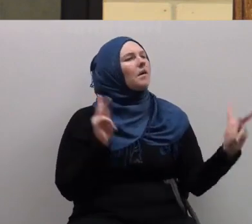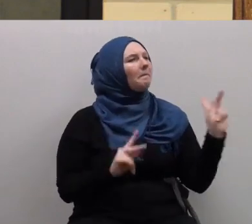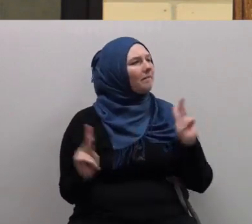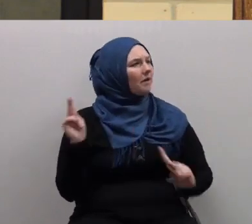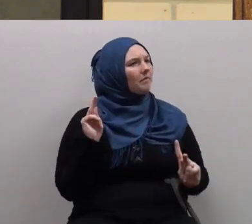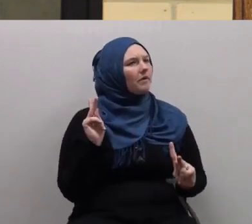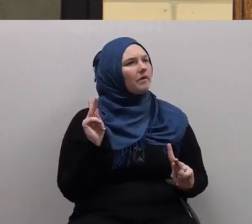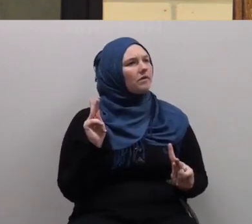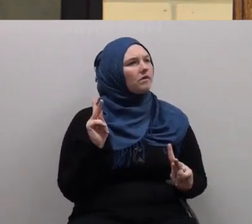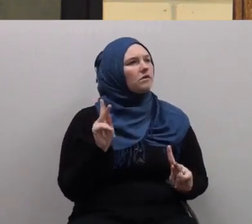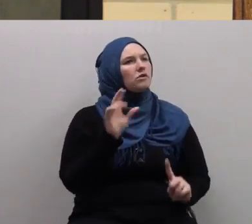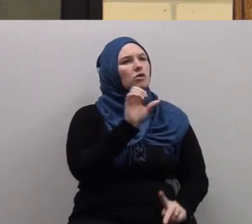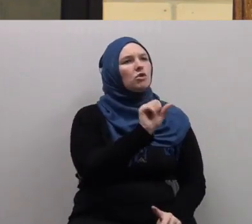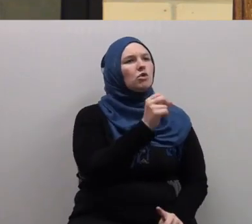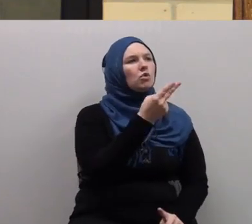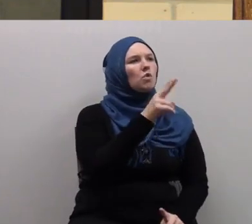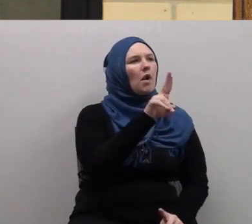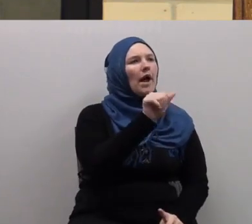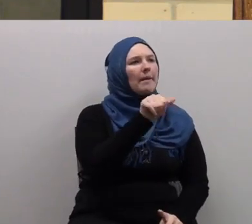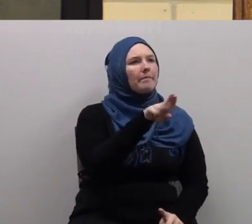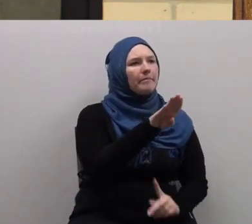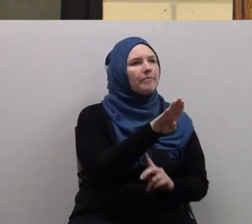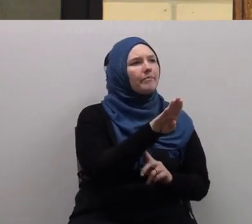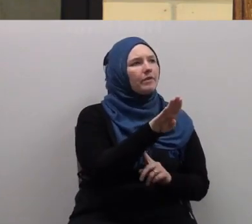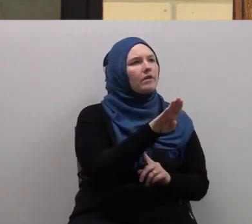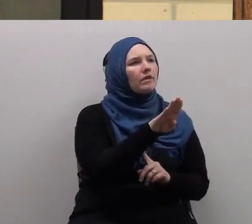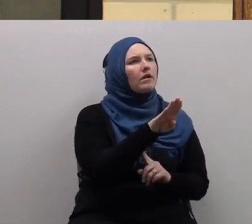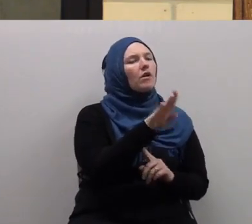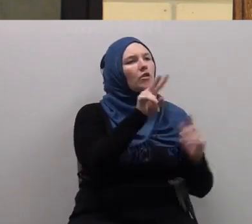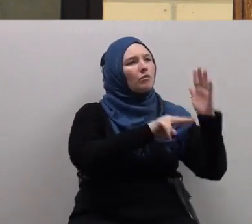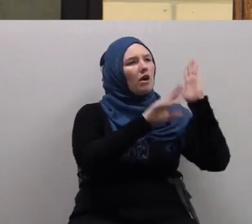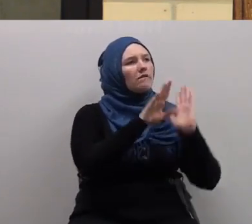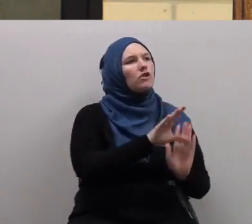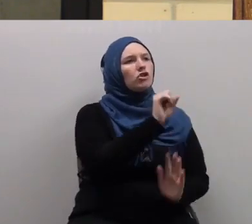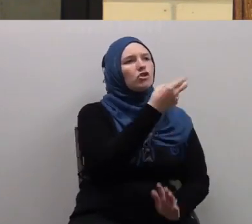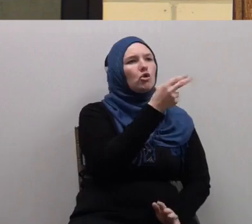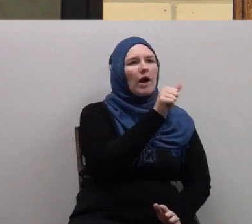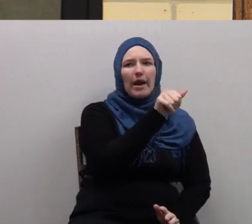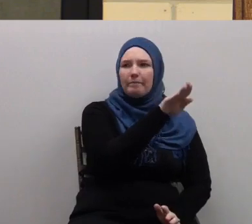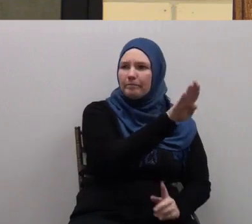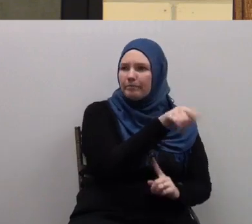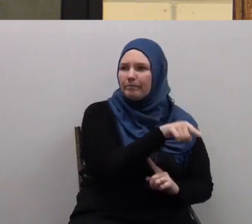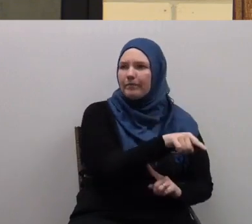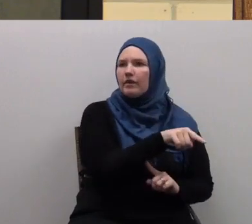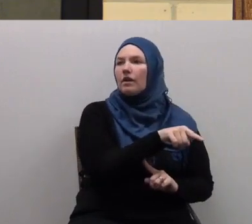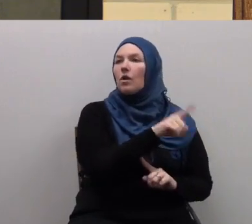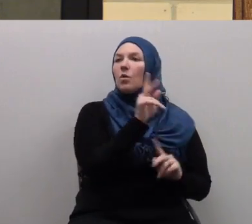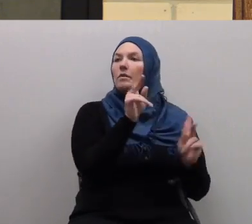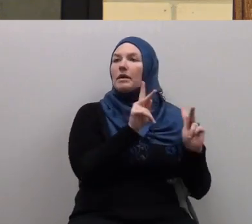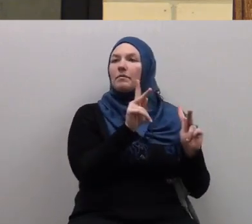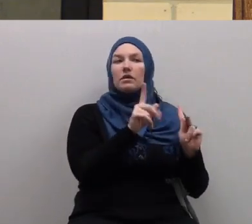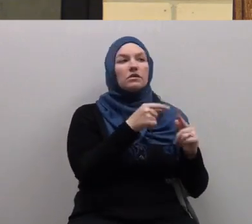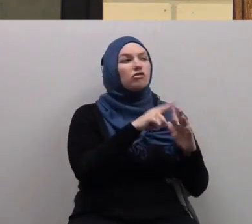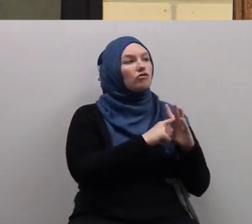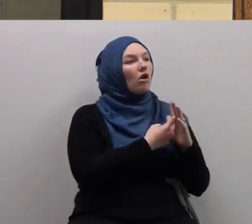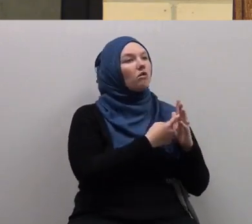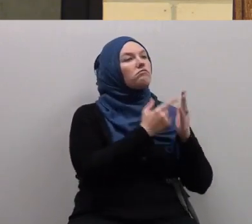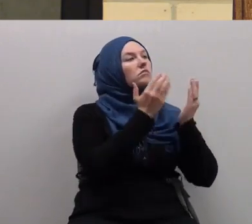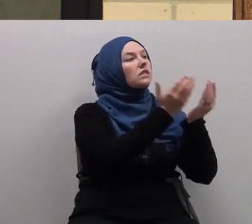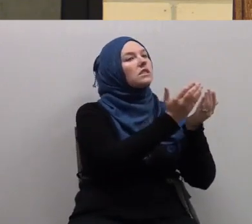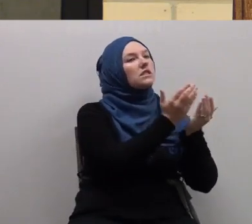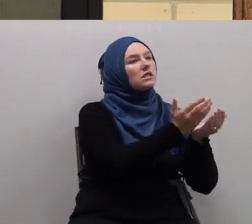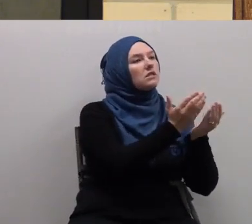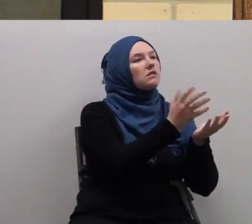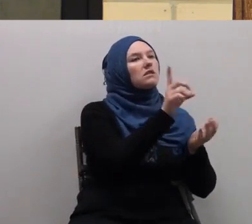of Shu'aib, the community of Prophet Shu'aib, when he started to give them da'wah, calling